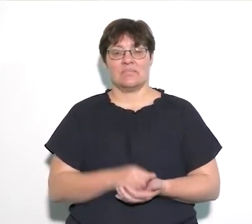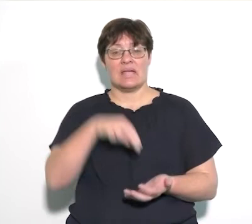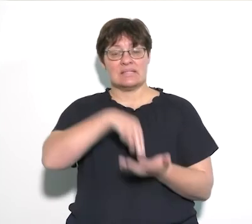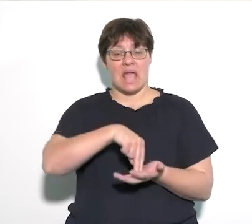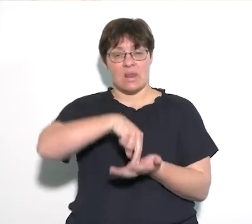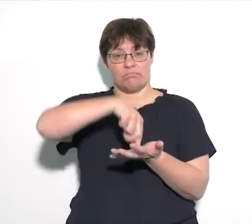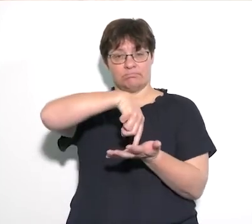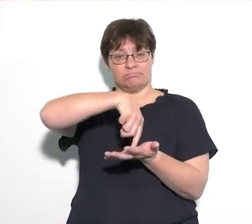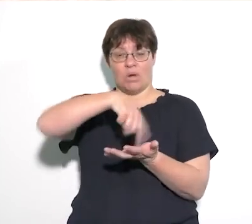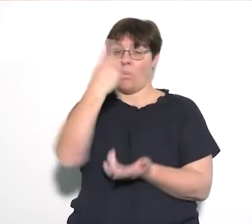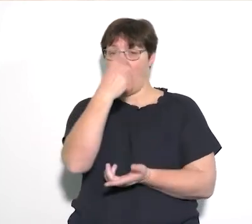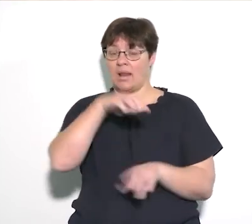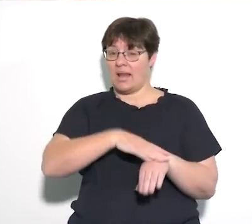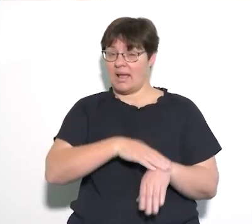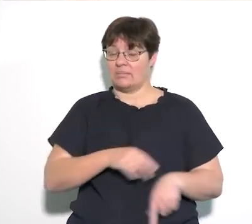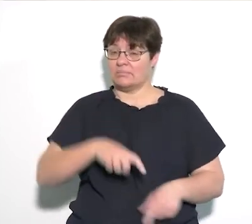Stand on one leg.